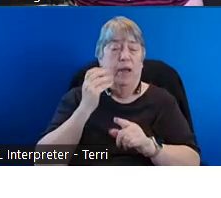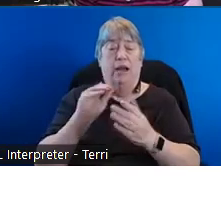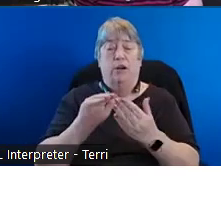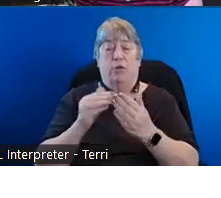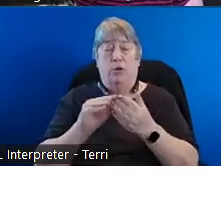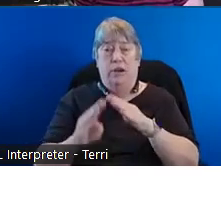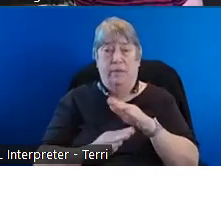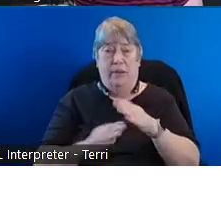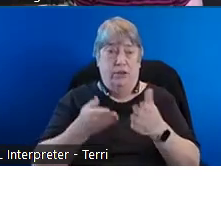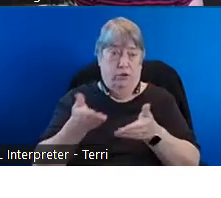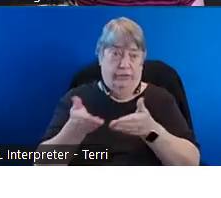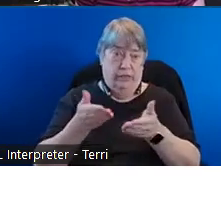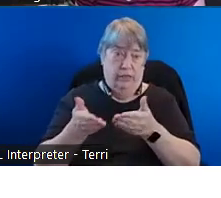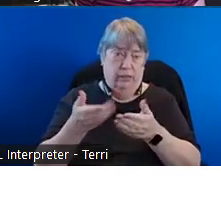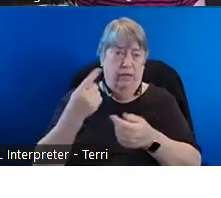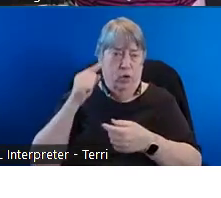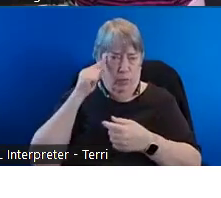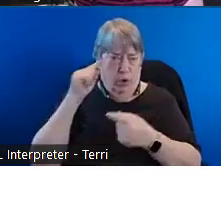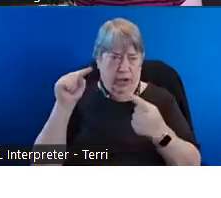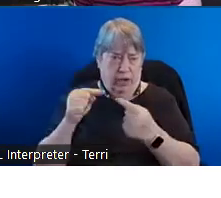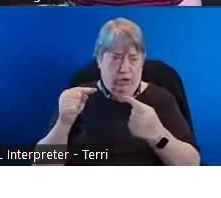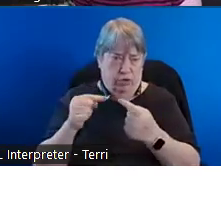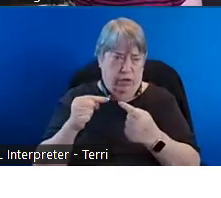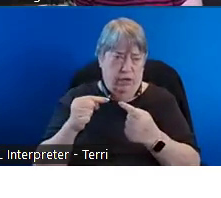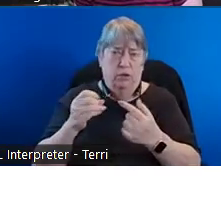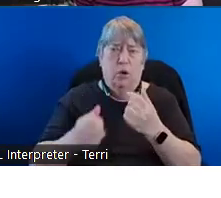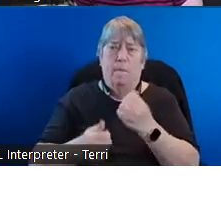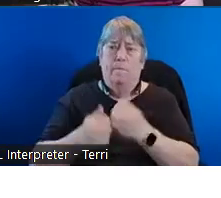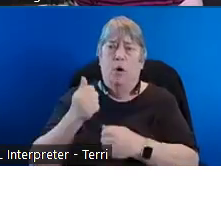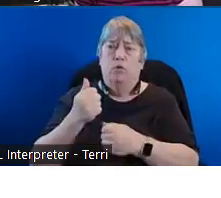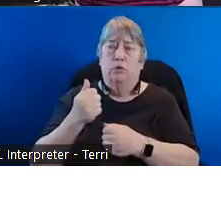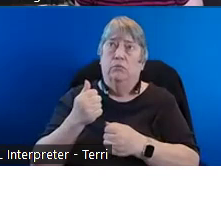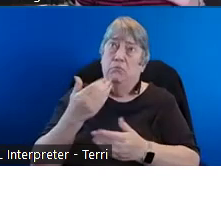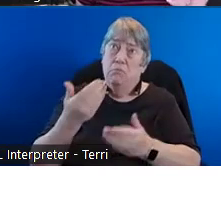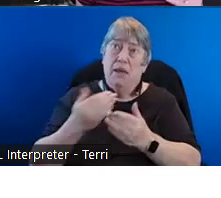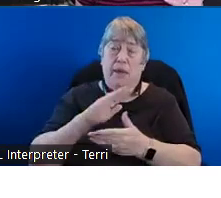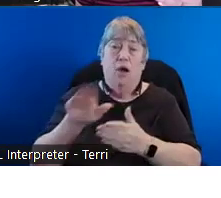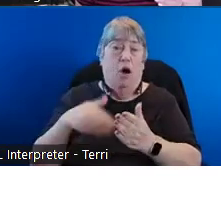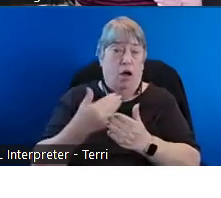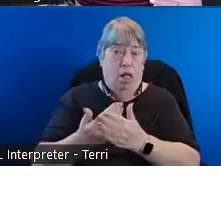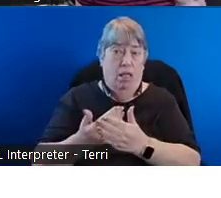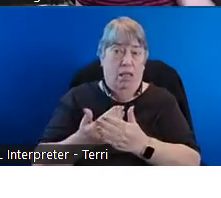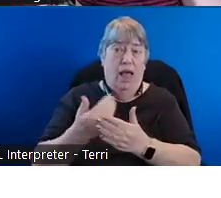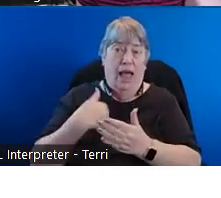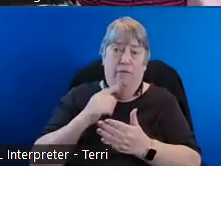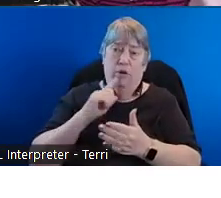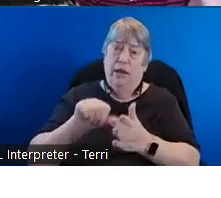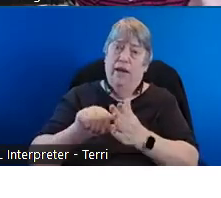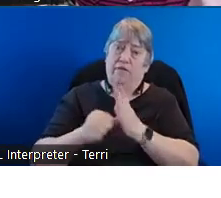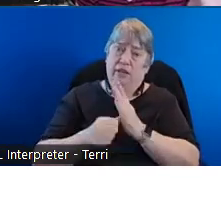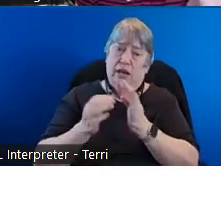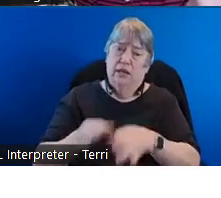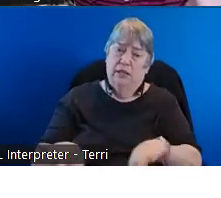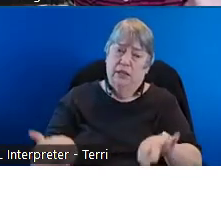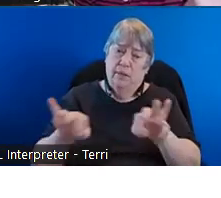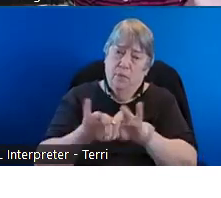over time, most or all of the brain injury waivers have heightened the importance of employment and have added that